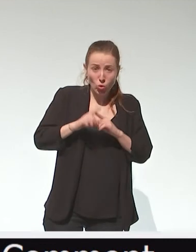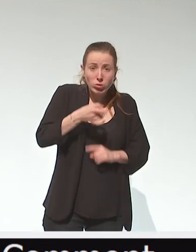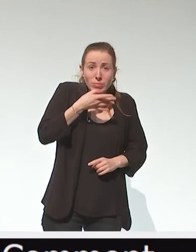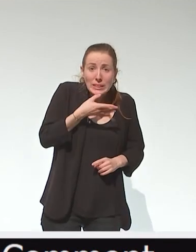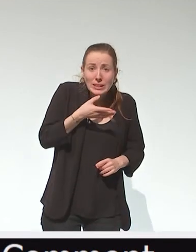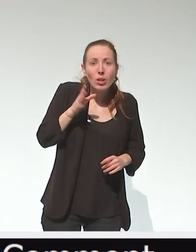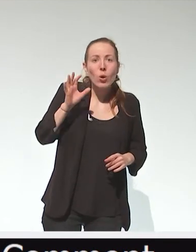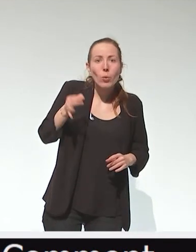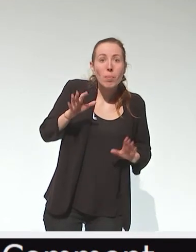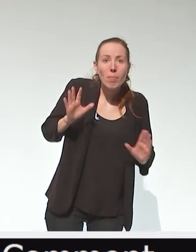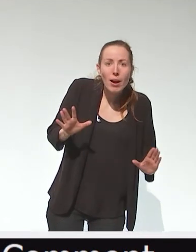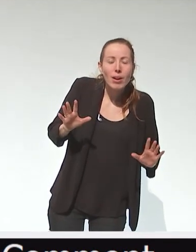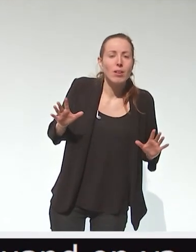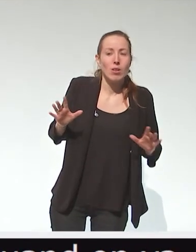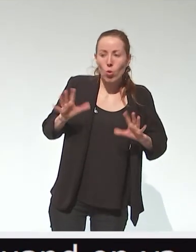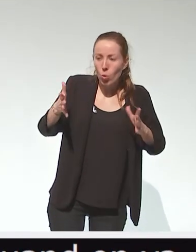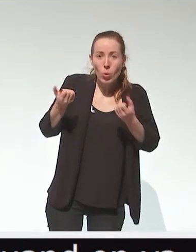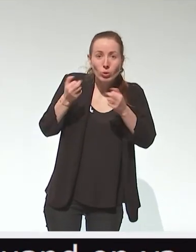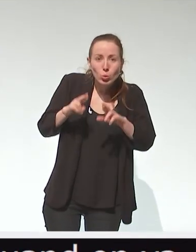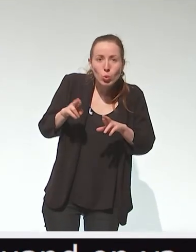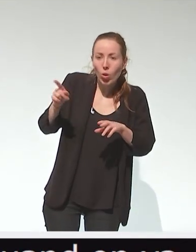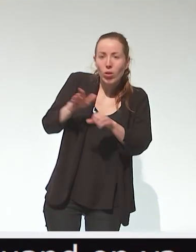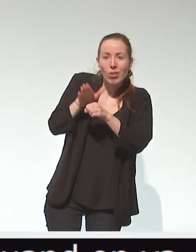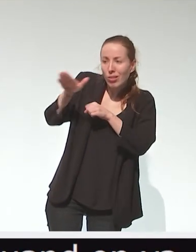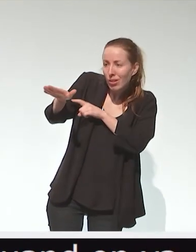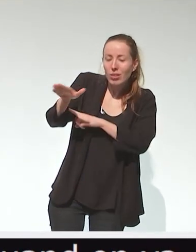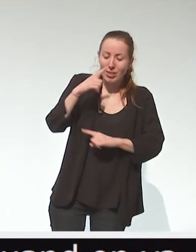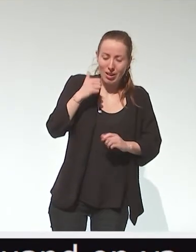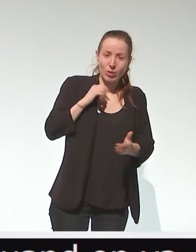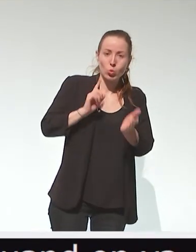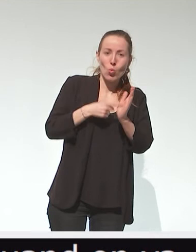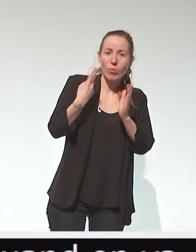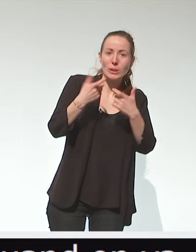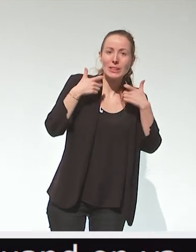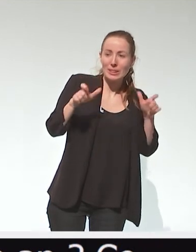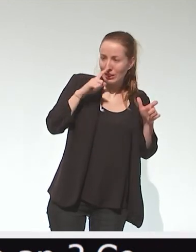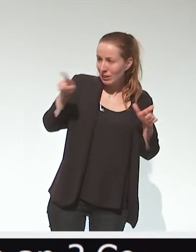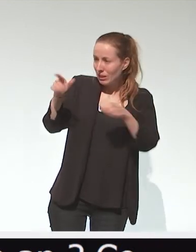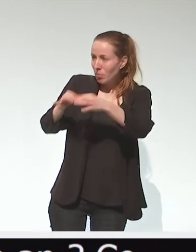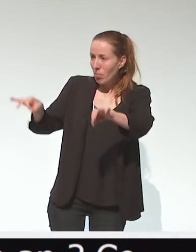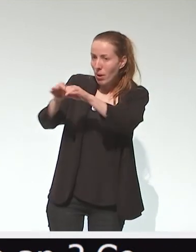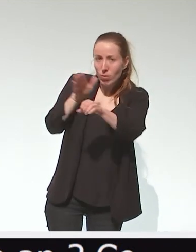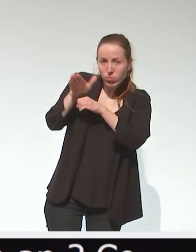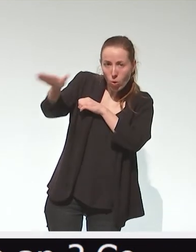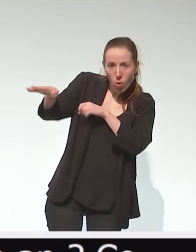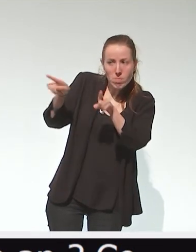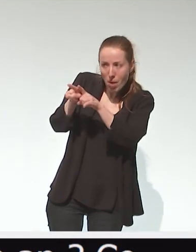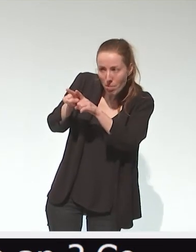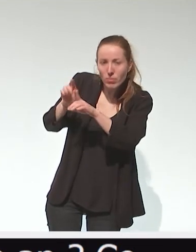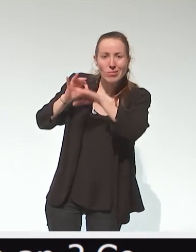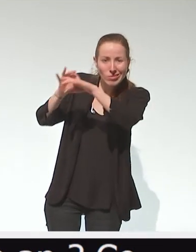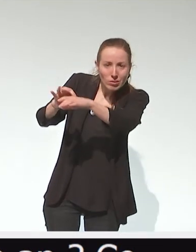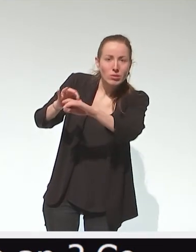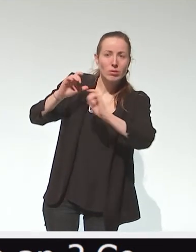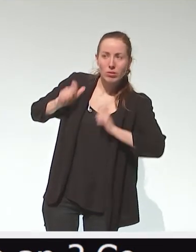different countries, part of the Erasmus program for 6 months, how do you handle your meds? How do you ensure reciprocal